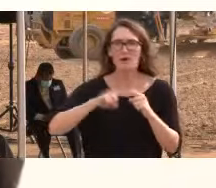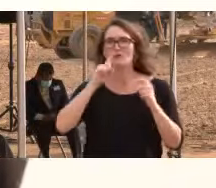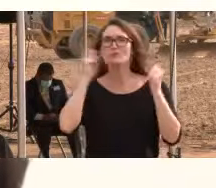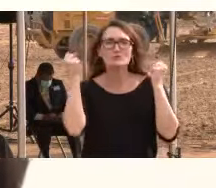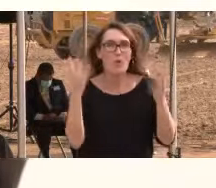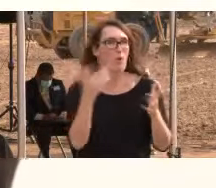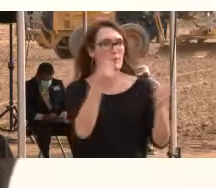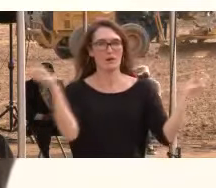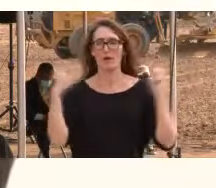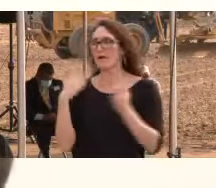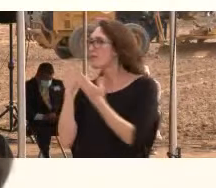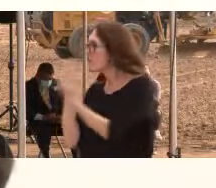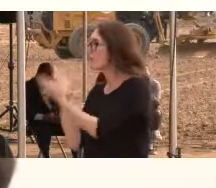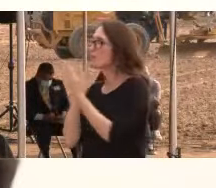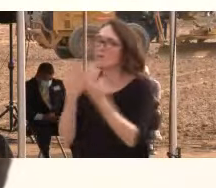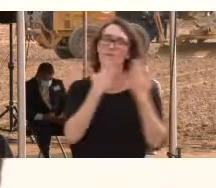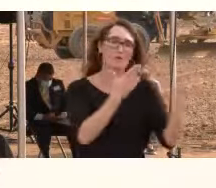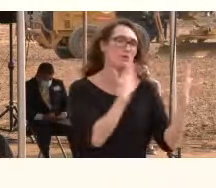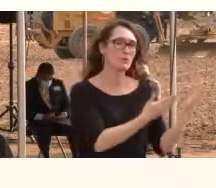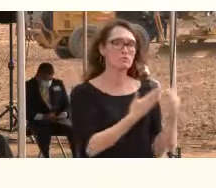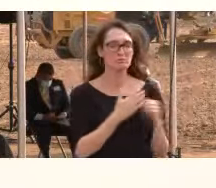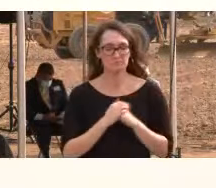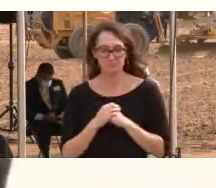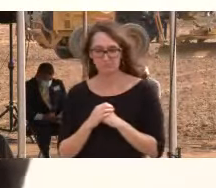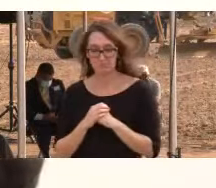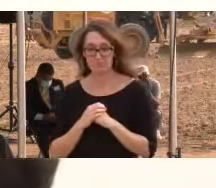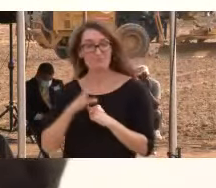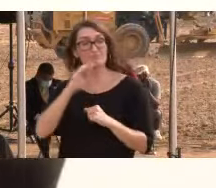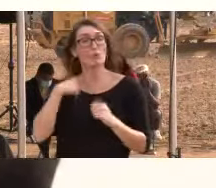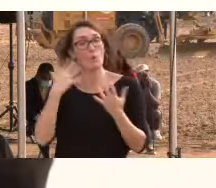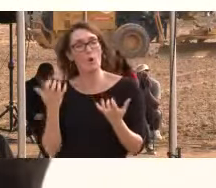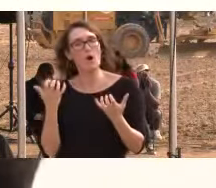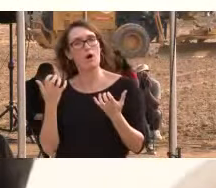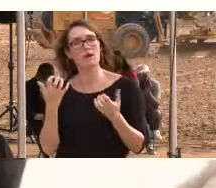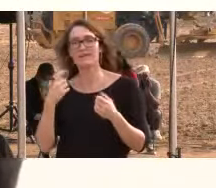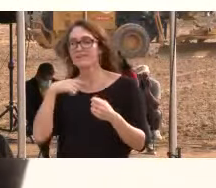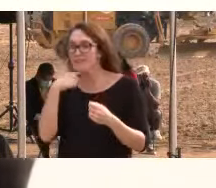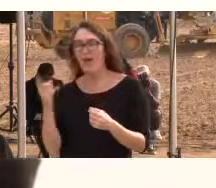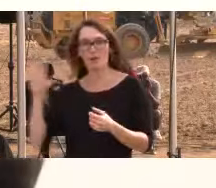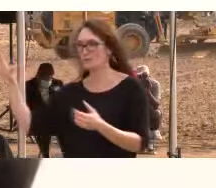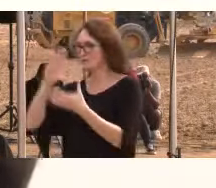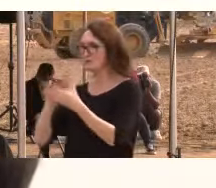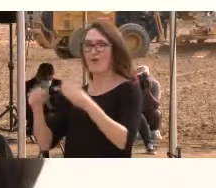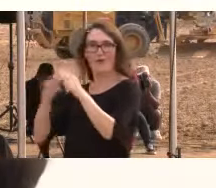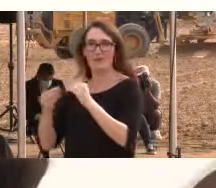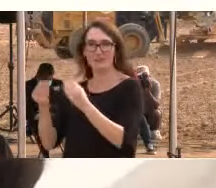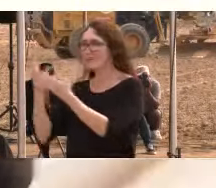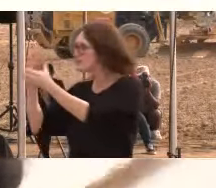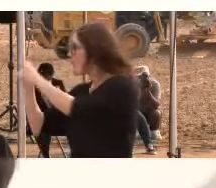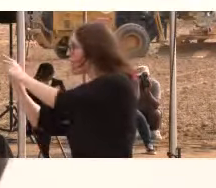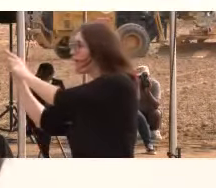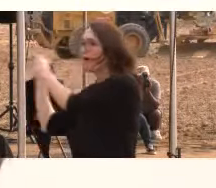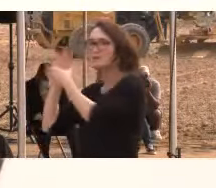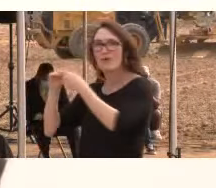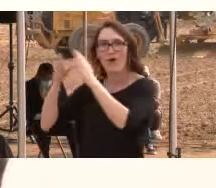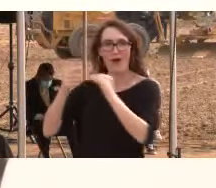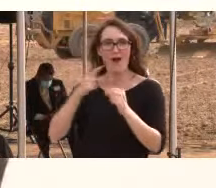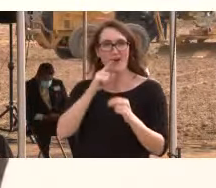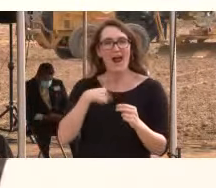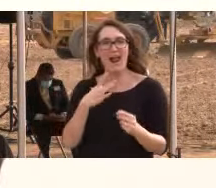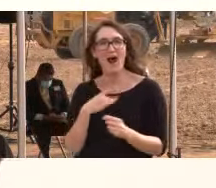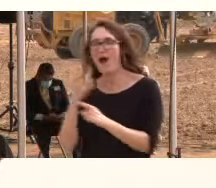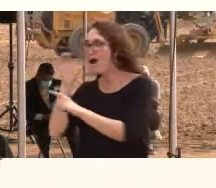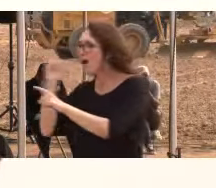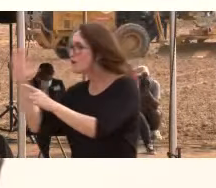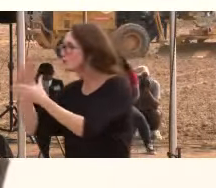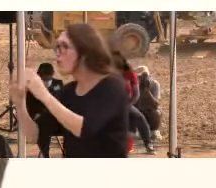many of you that I owe gratitude to, and I also want you to tell all your stories. I couldn't have gotten enough of all your stories today, and